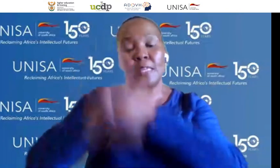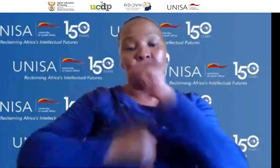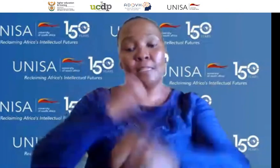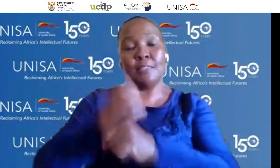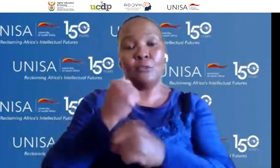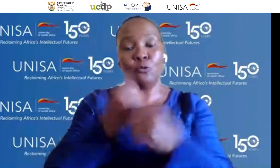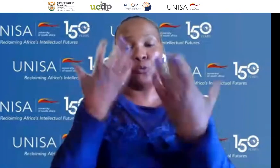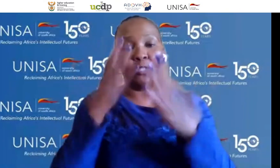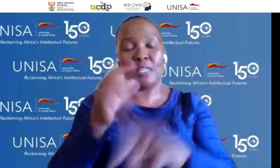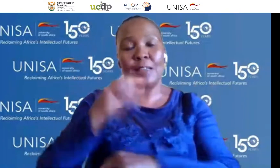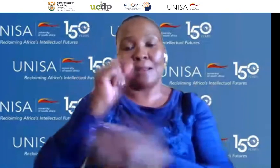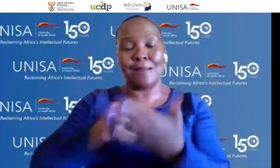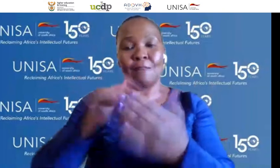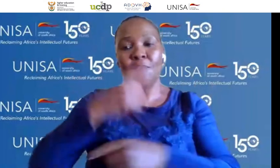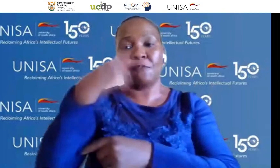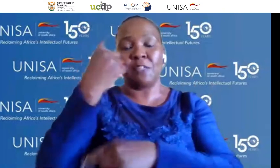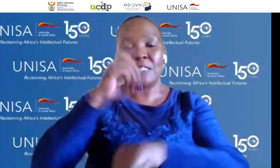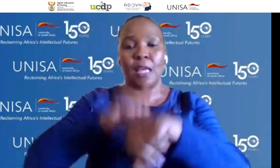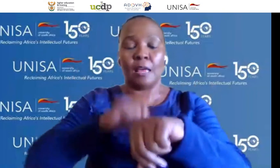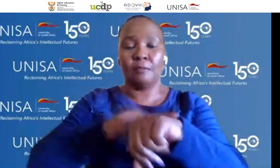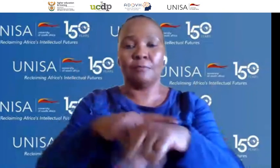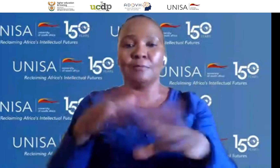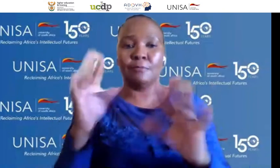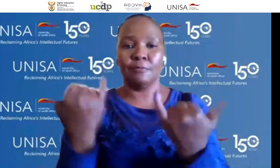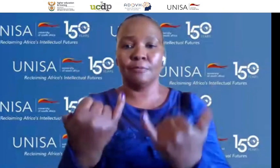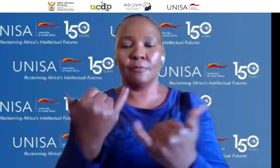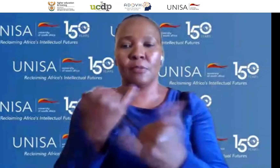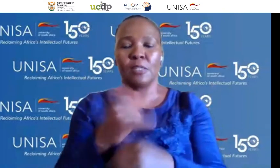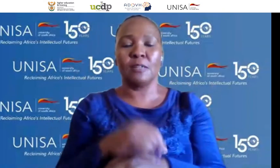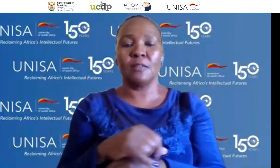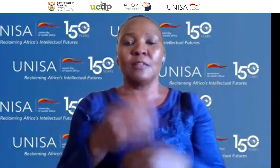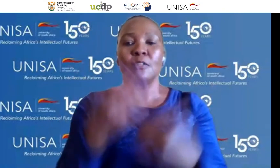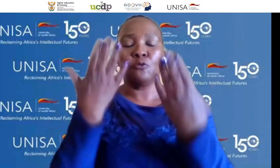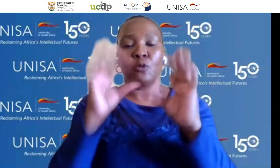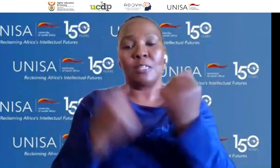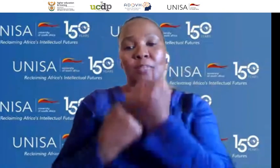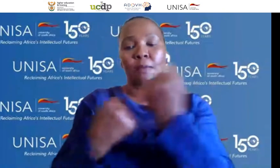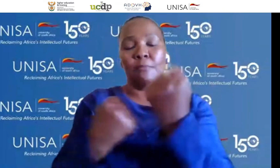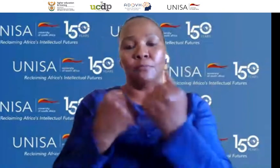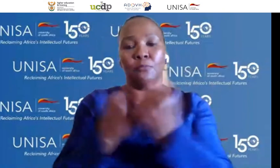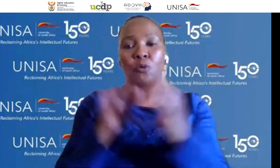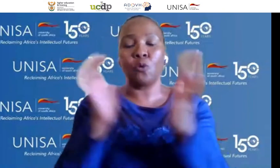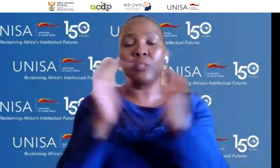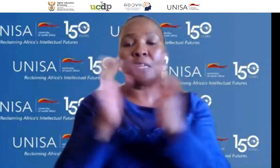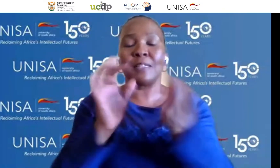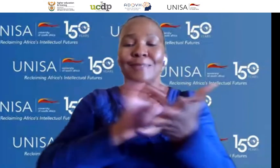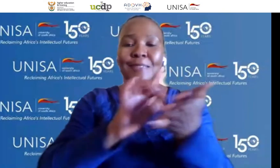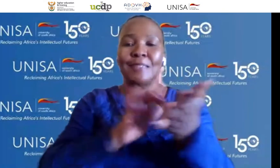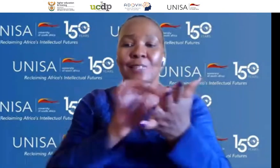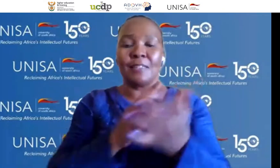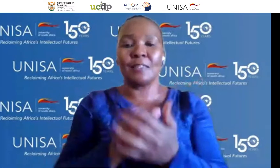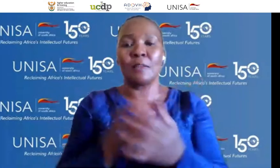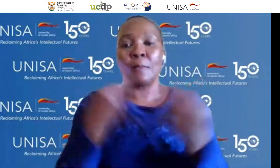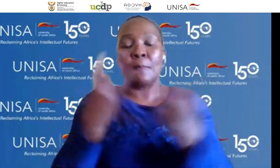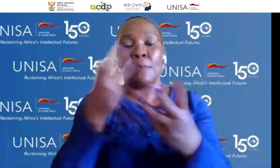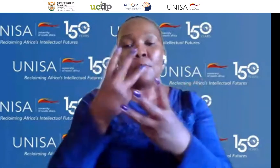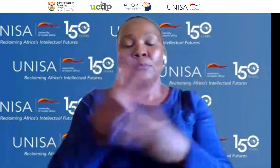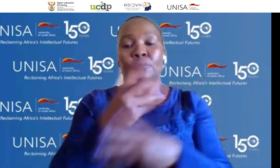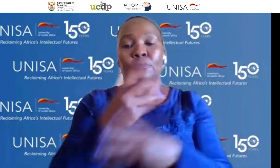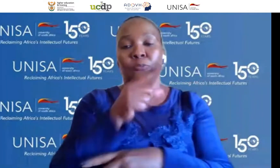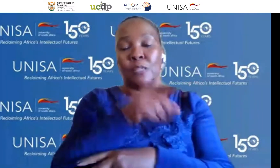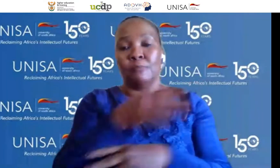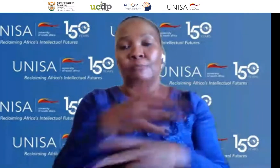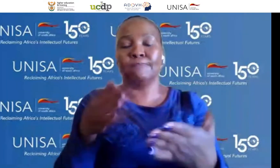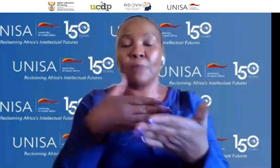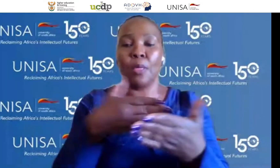writing for the very first time. Now, we also have the Student Support Contact Center. Unfortunately, we don't have the colleagues with us, but I'm going to ask David to